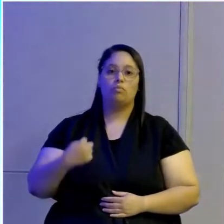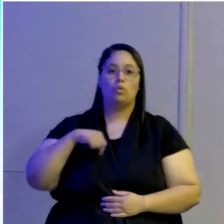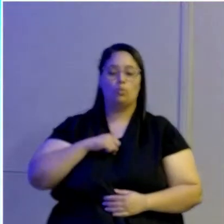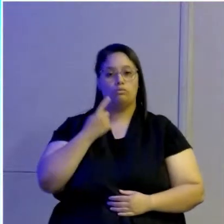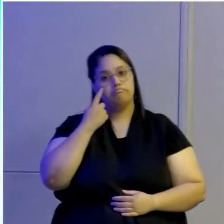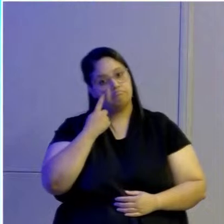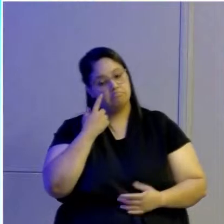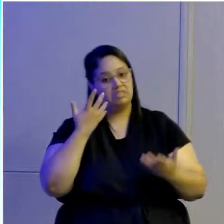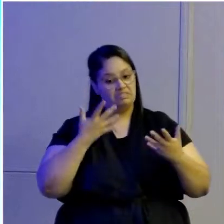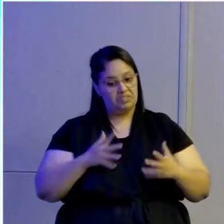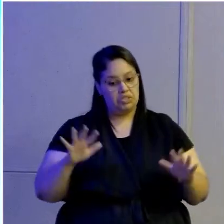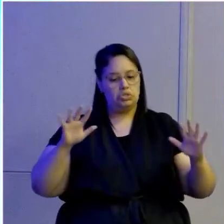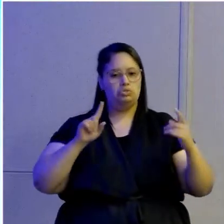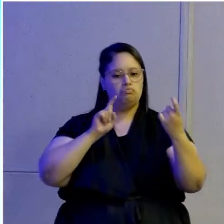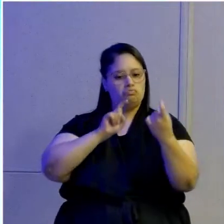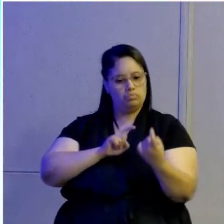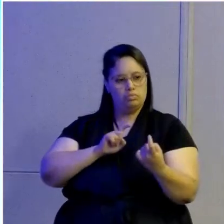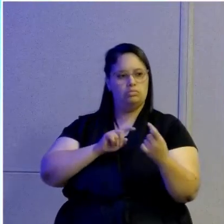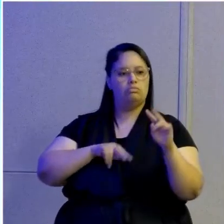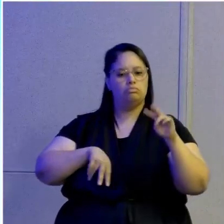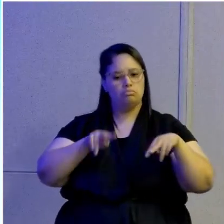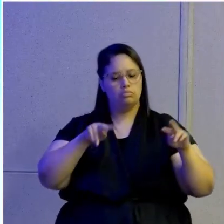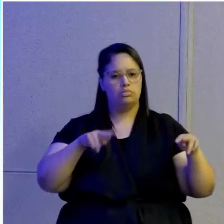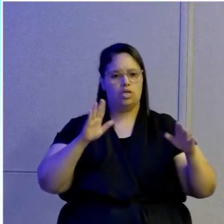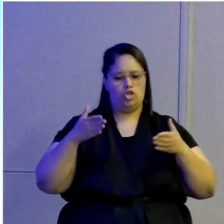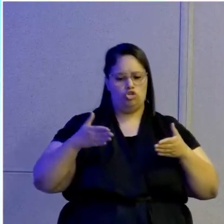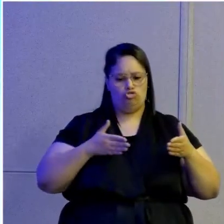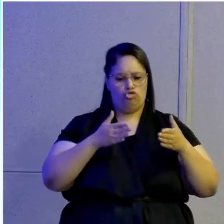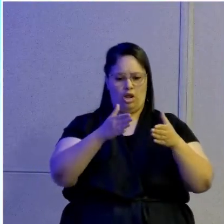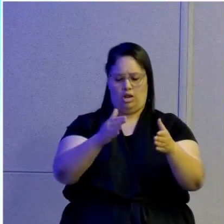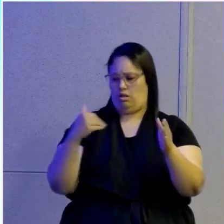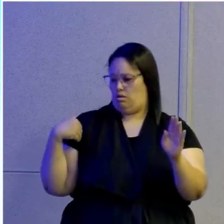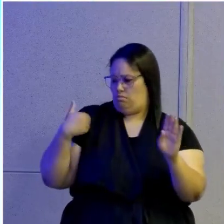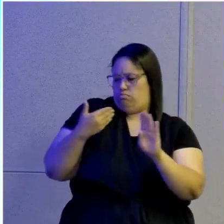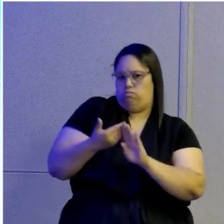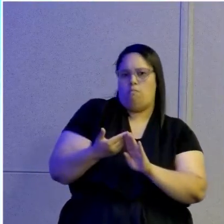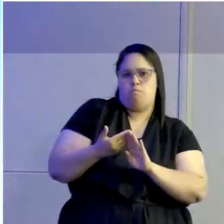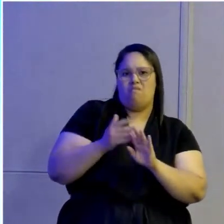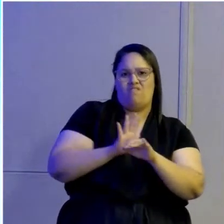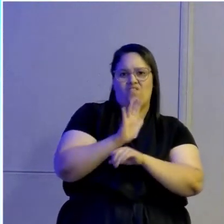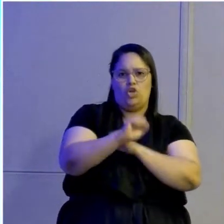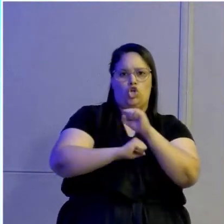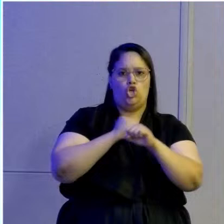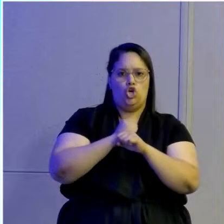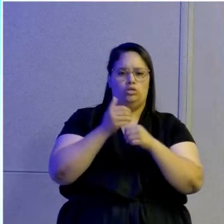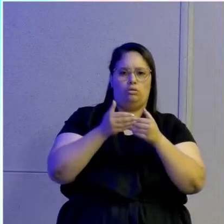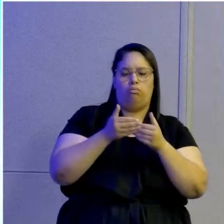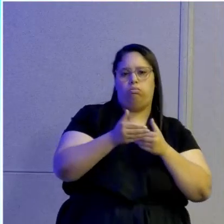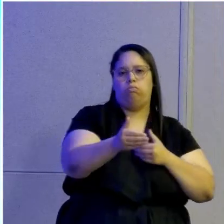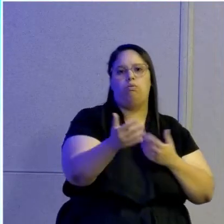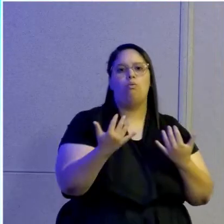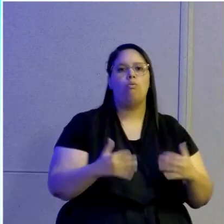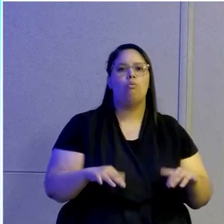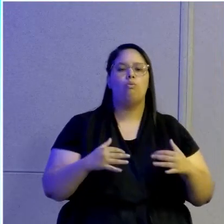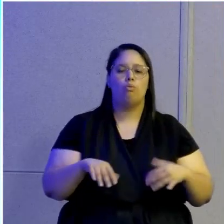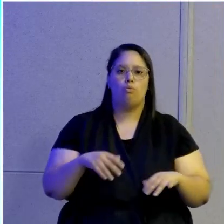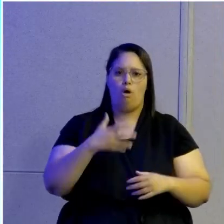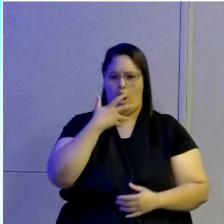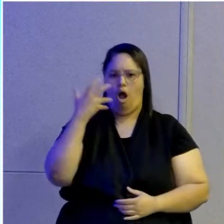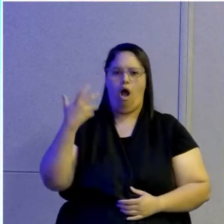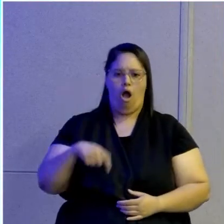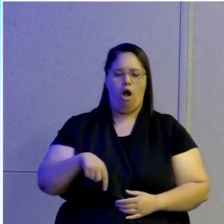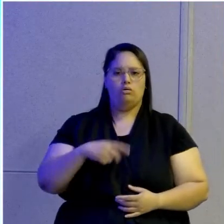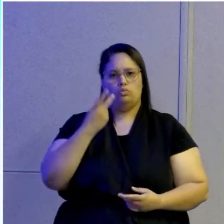that, seated down there looking at the journey that we have traversed for 15 years. Really, it has been heartwarming to